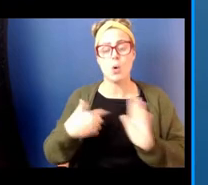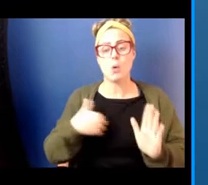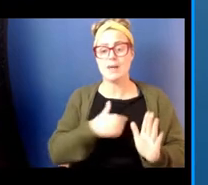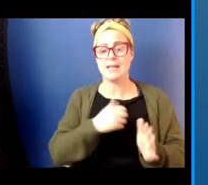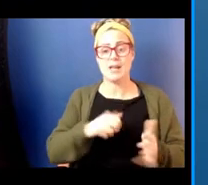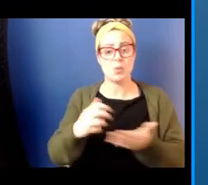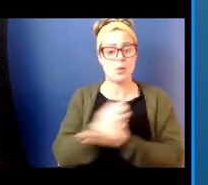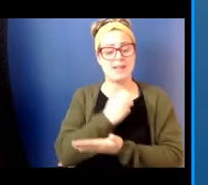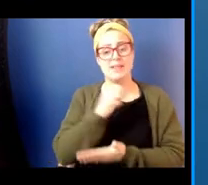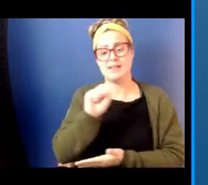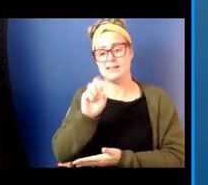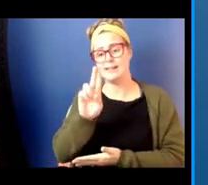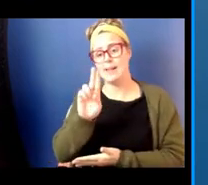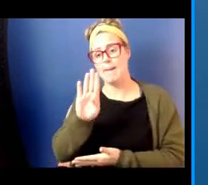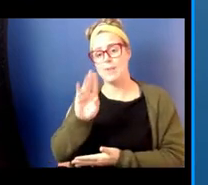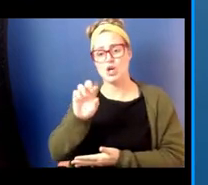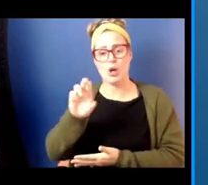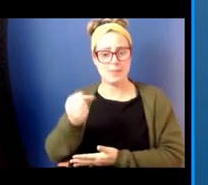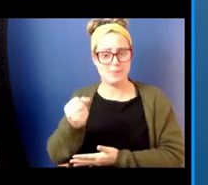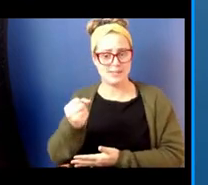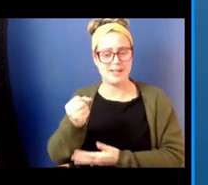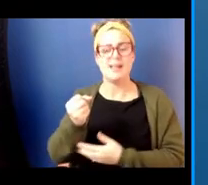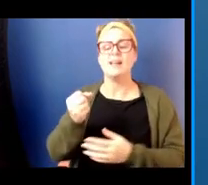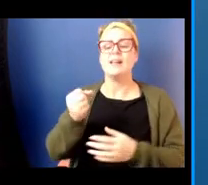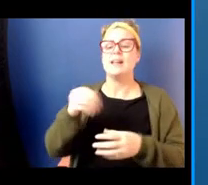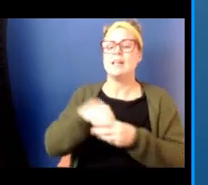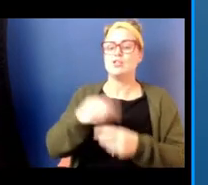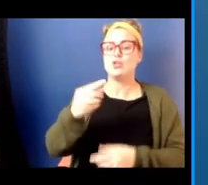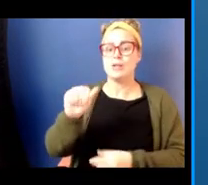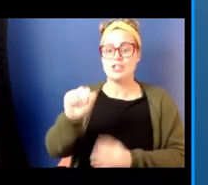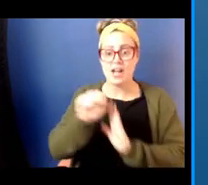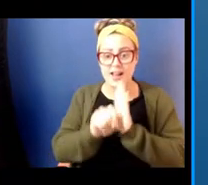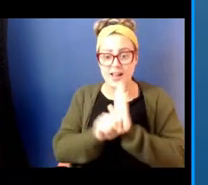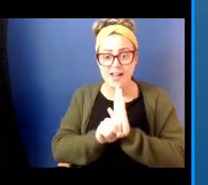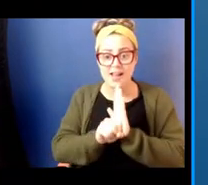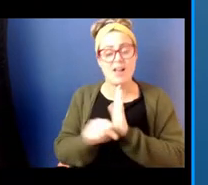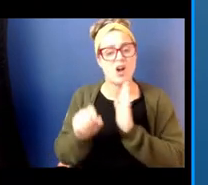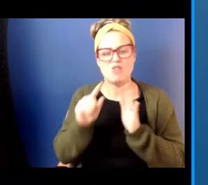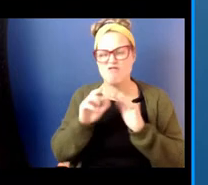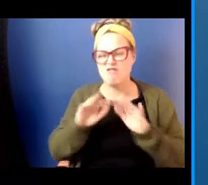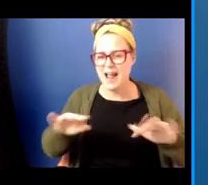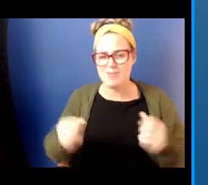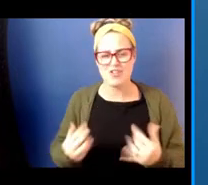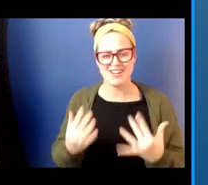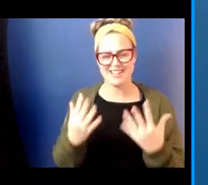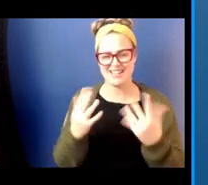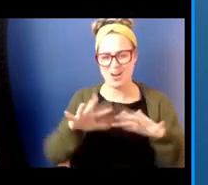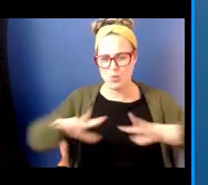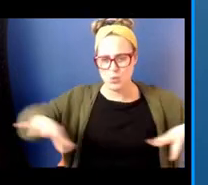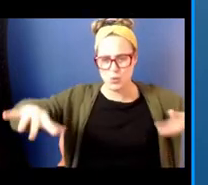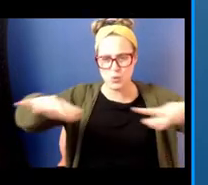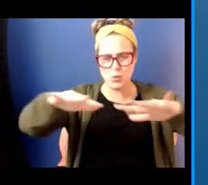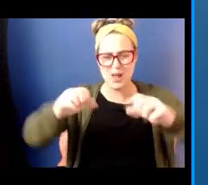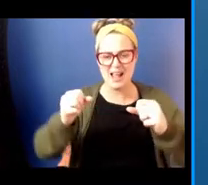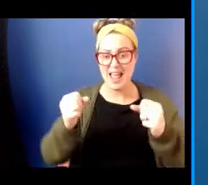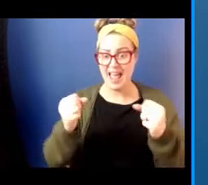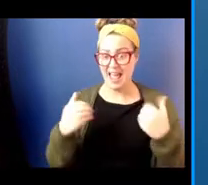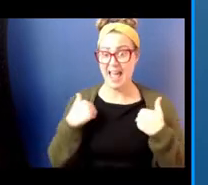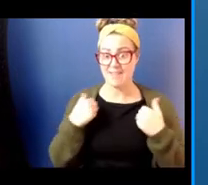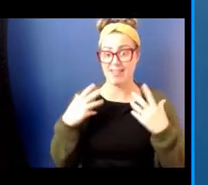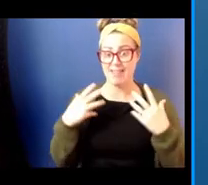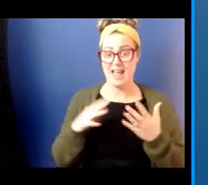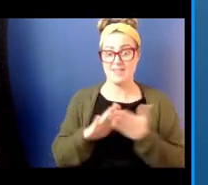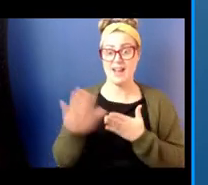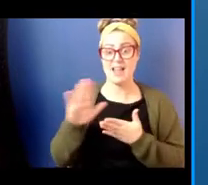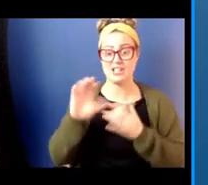growing and that contain a lot of college-educated white women who are often with us but sometimes not